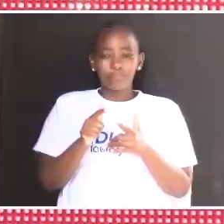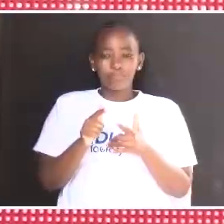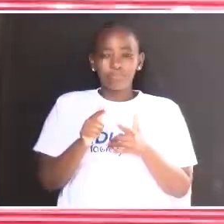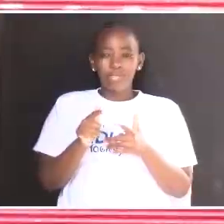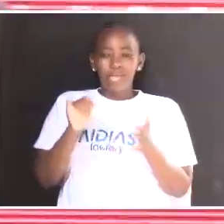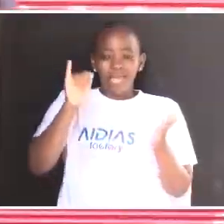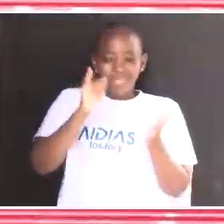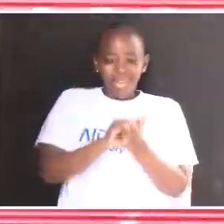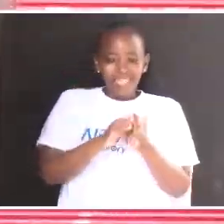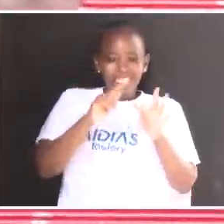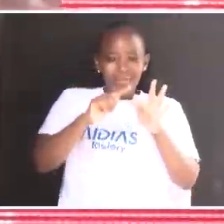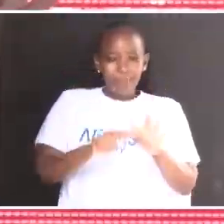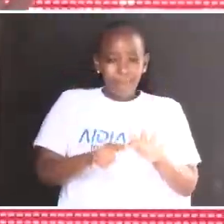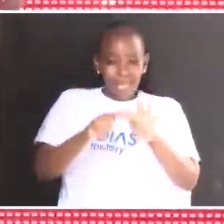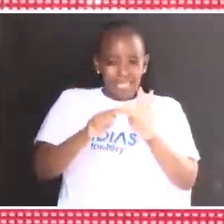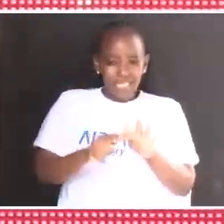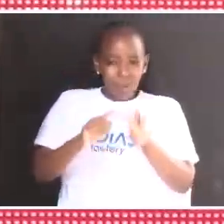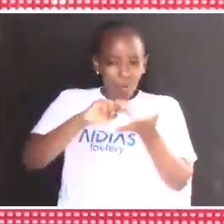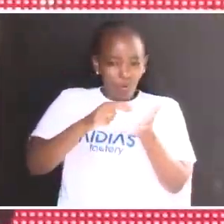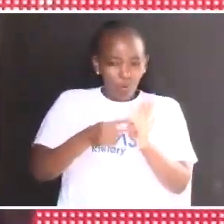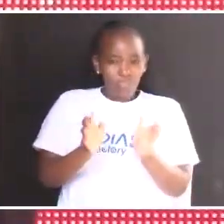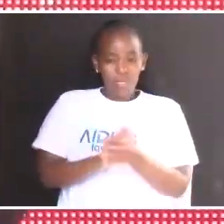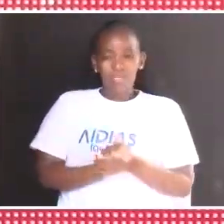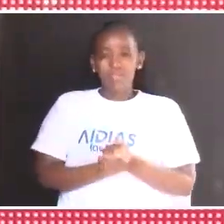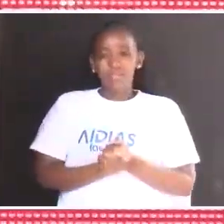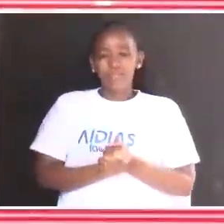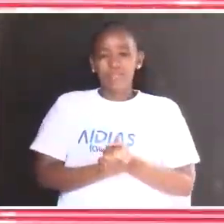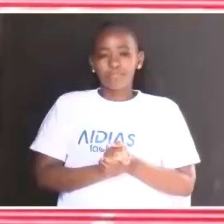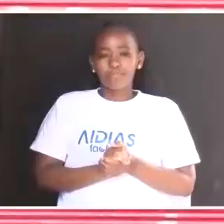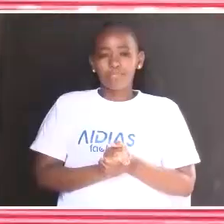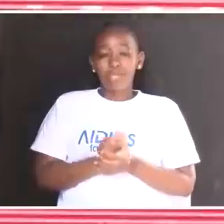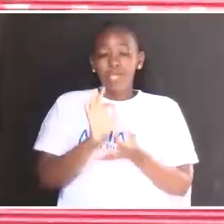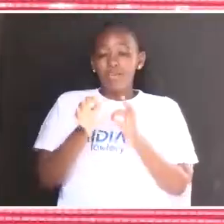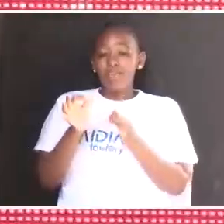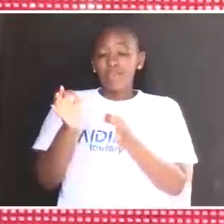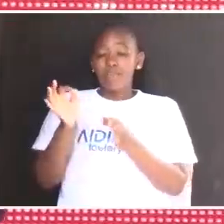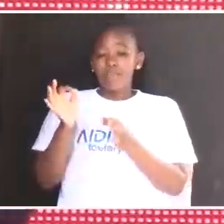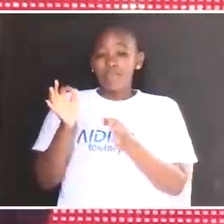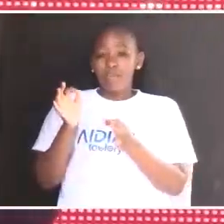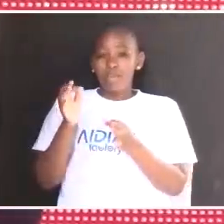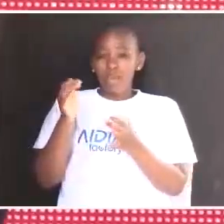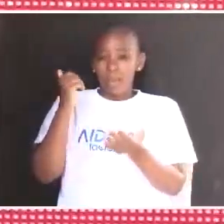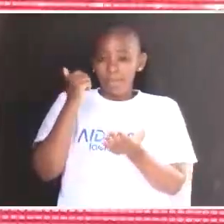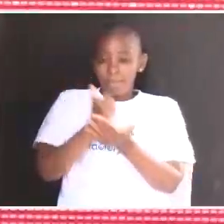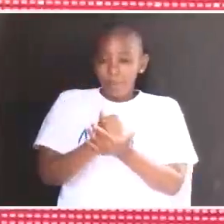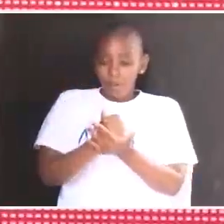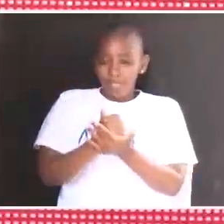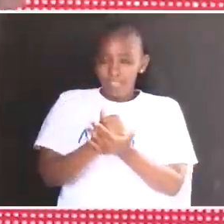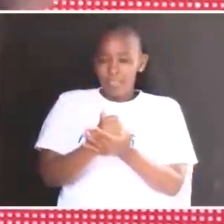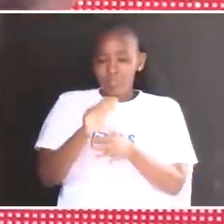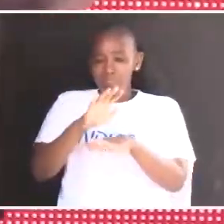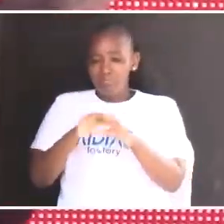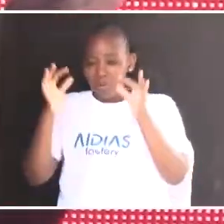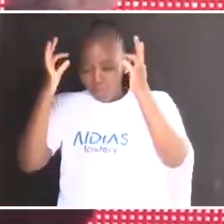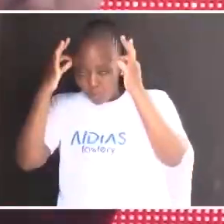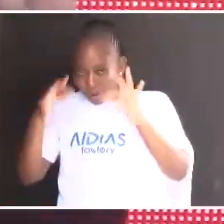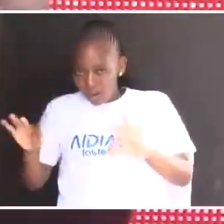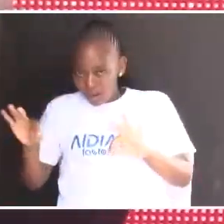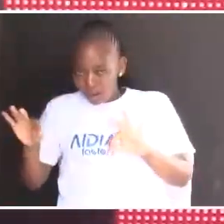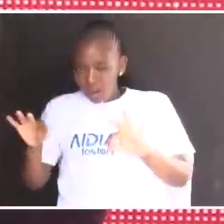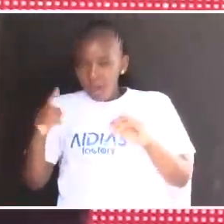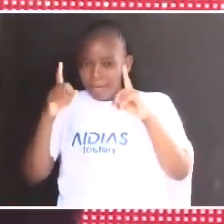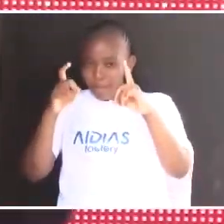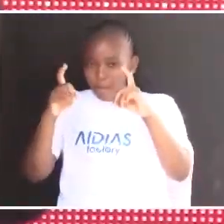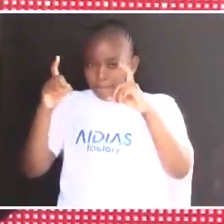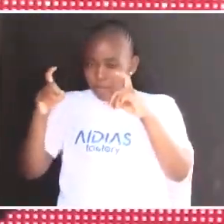contract. Contracts are very important. Kama uko employed somewhere, ama it is work for hire, umeitwa kwa harusi uandike, upige